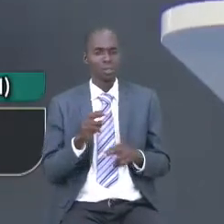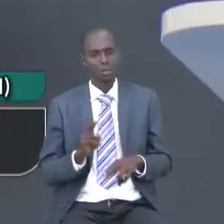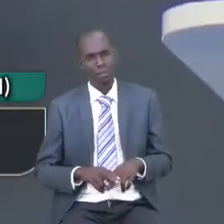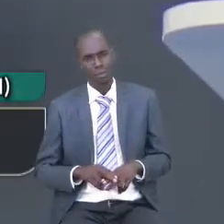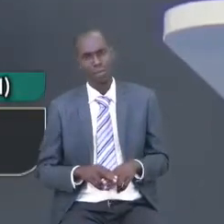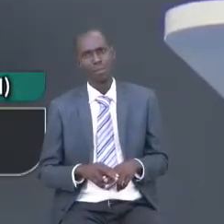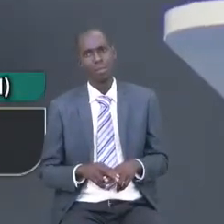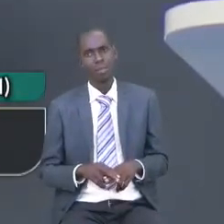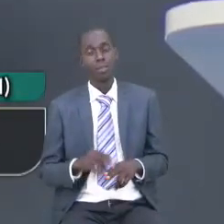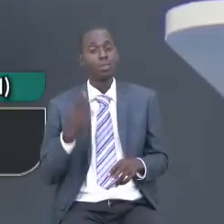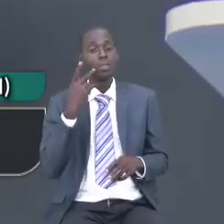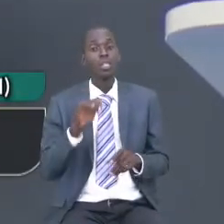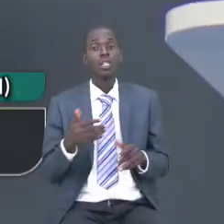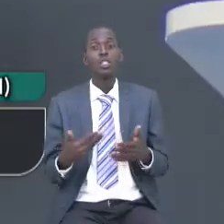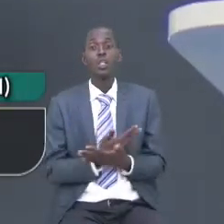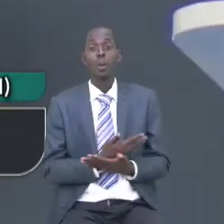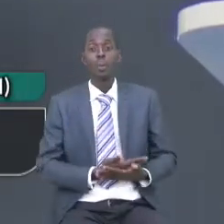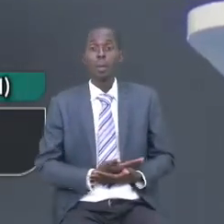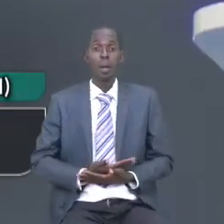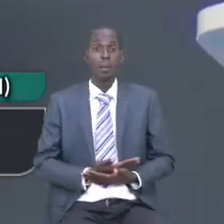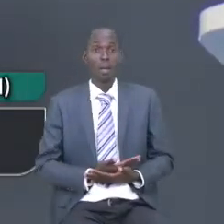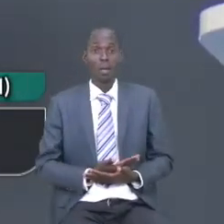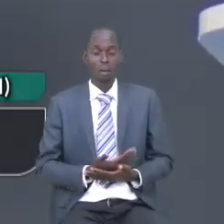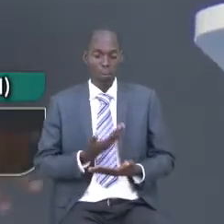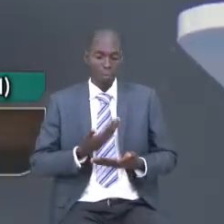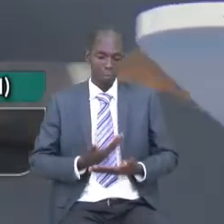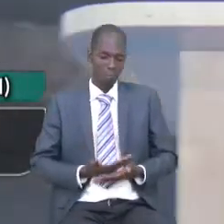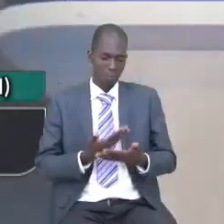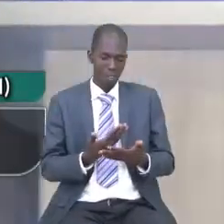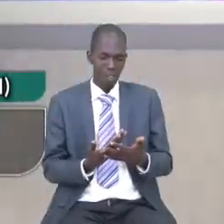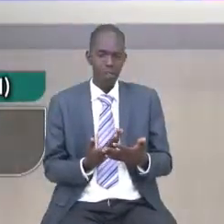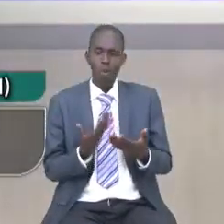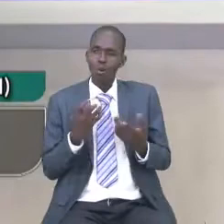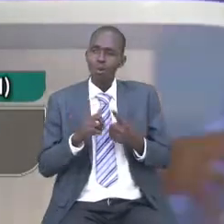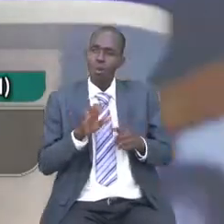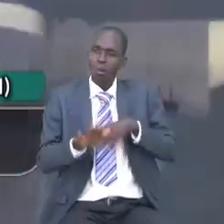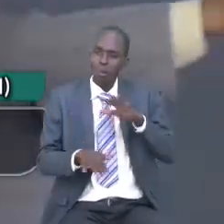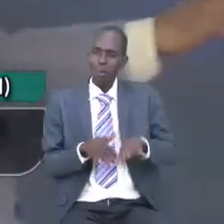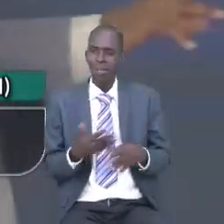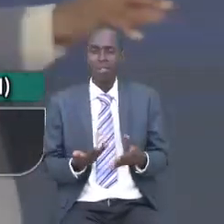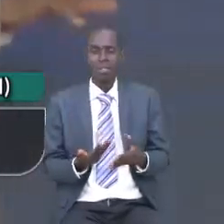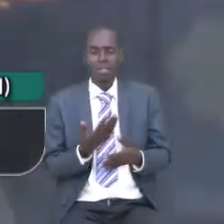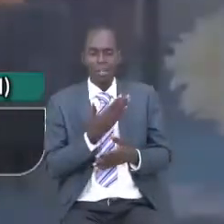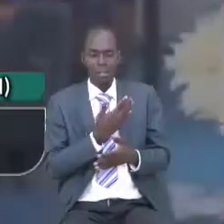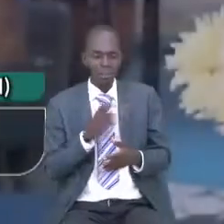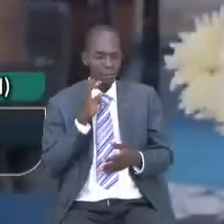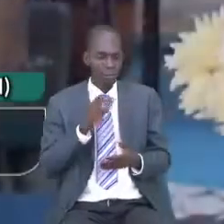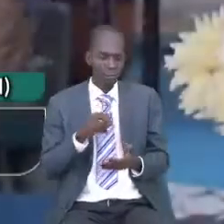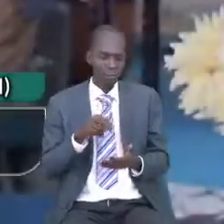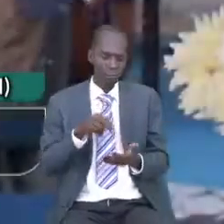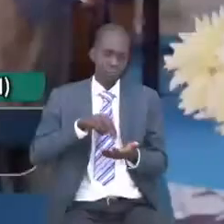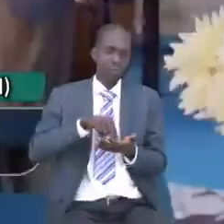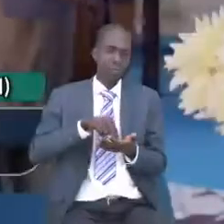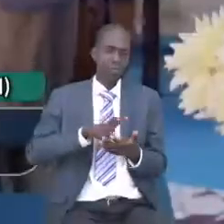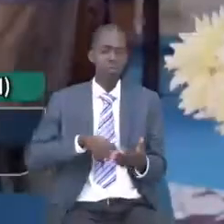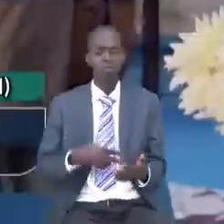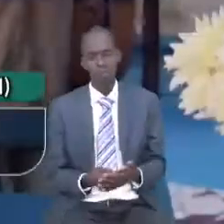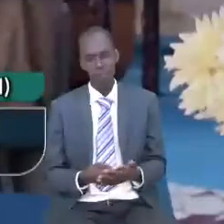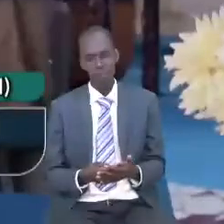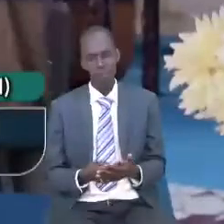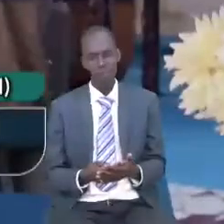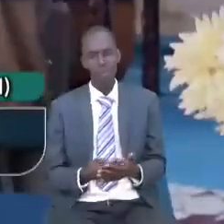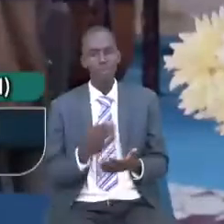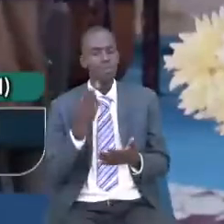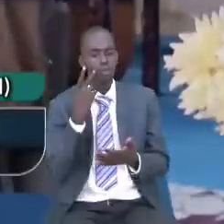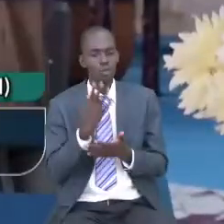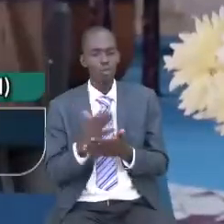take steps as toddlers. And then she fell. She tried to take an object before him. And